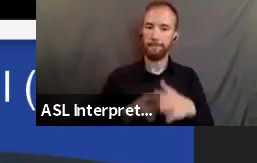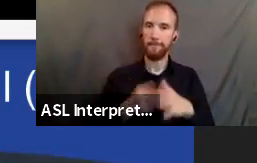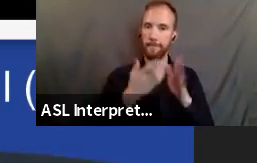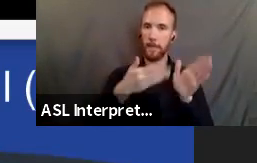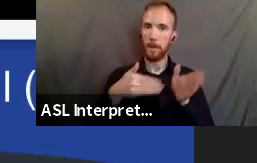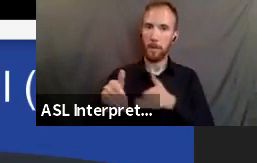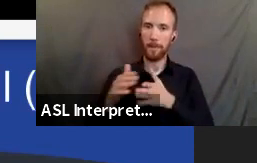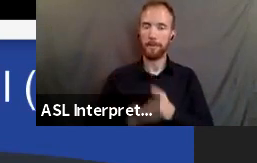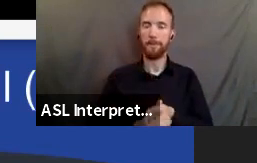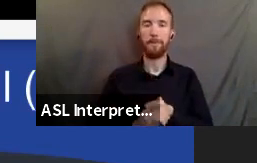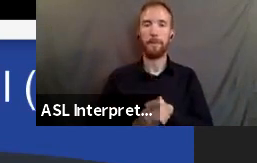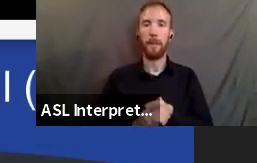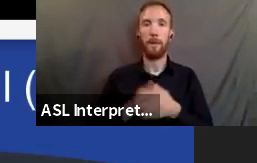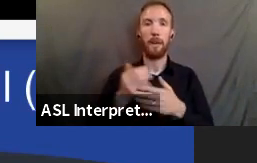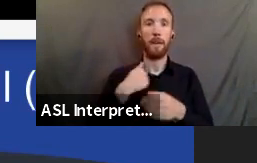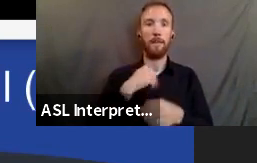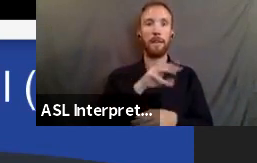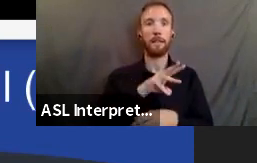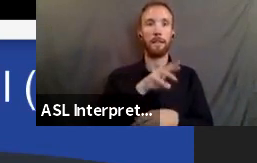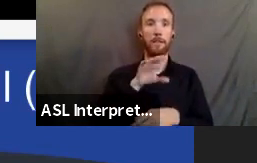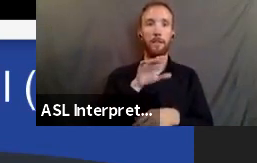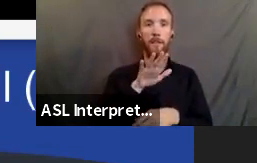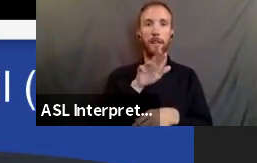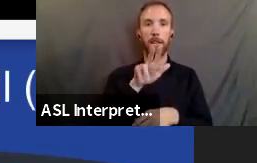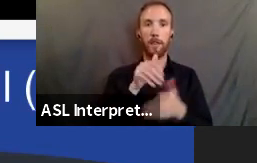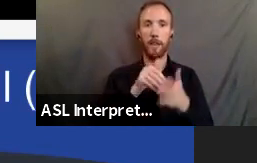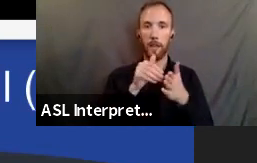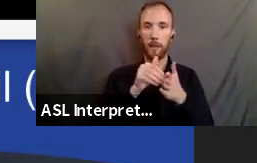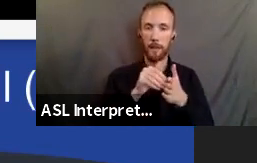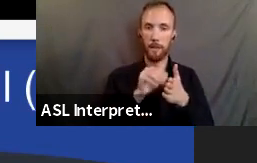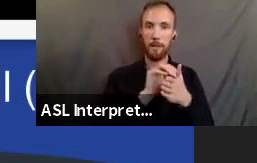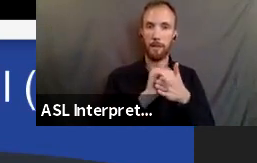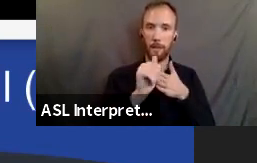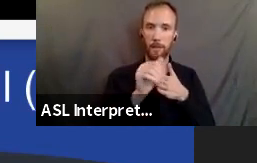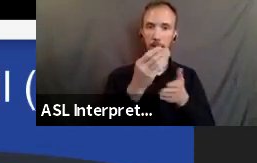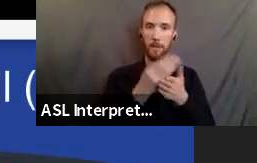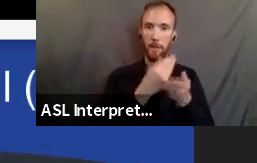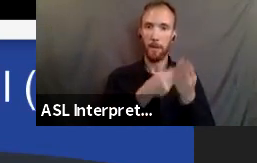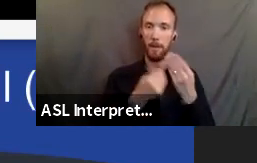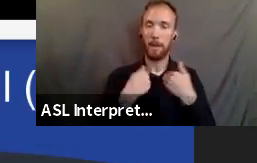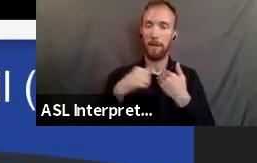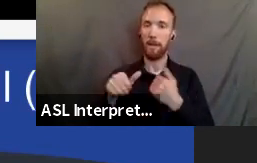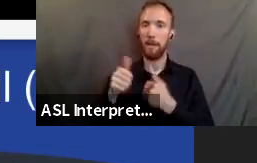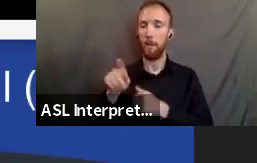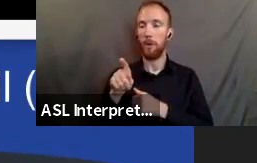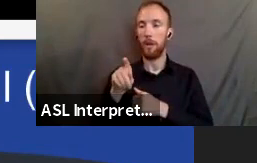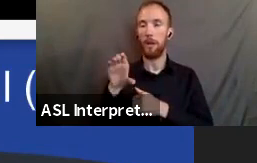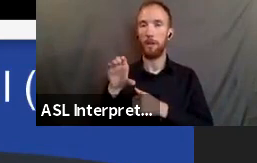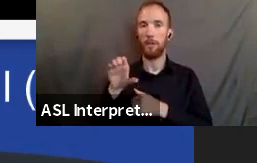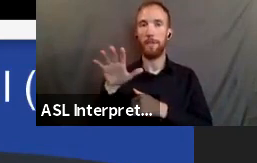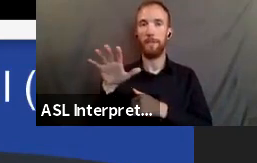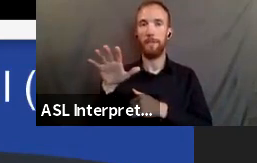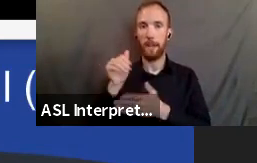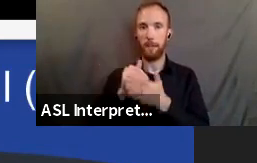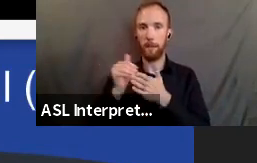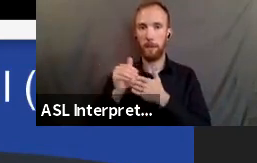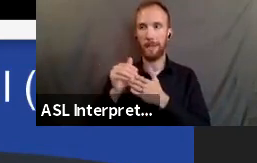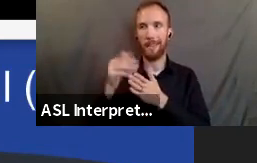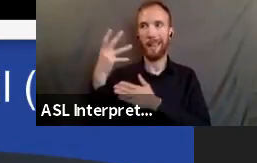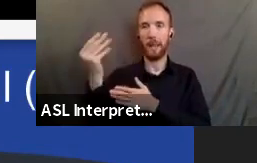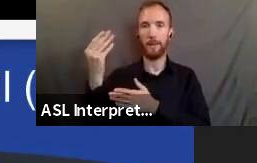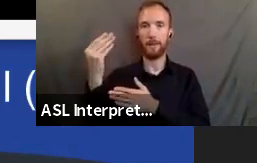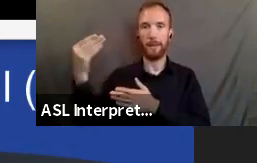in addition to the proposed 653 million the fy21 budget includes an additional 105 million in potential outside funding the